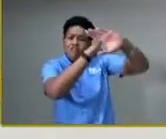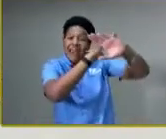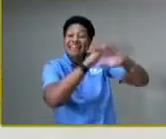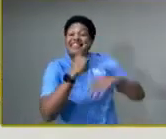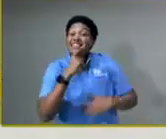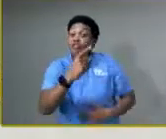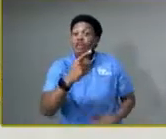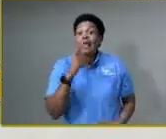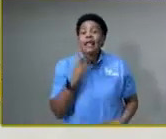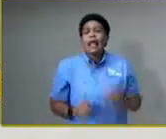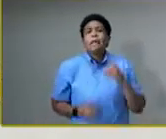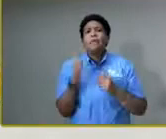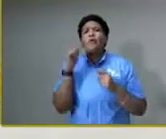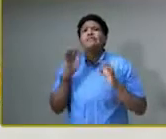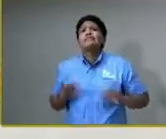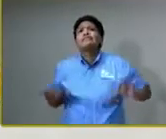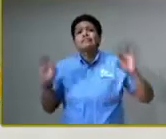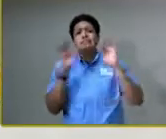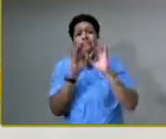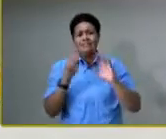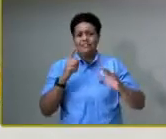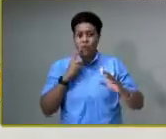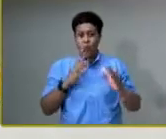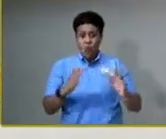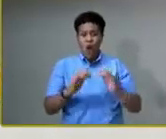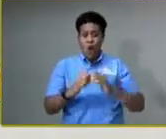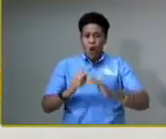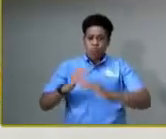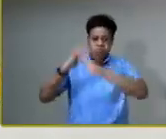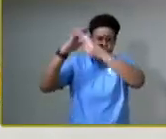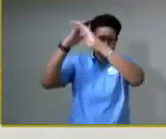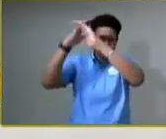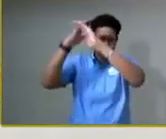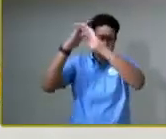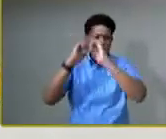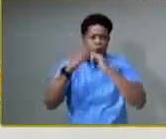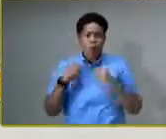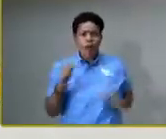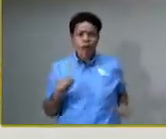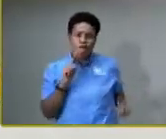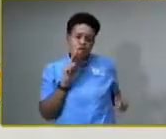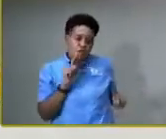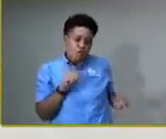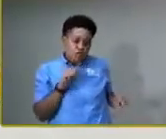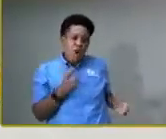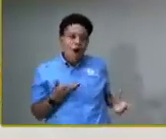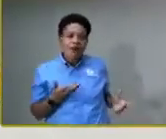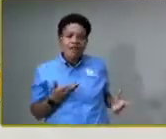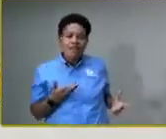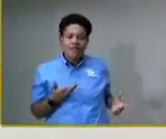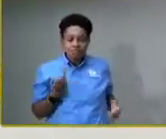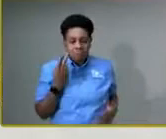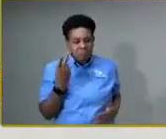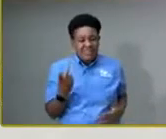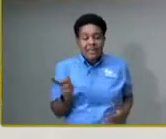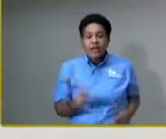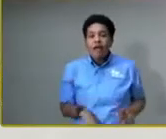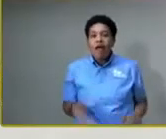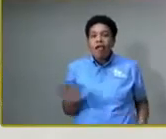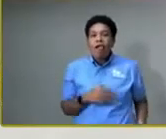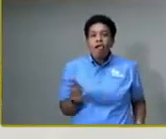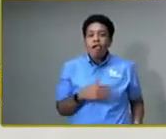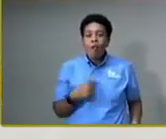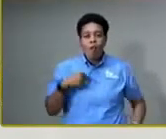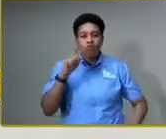the most significant line of defense, we clearly have to respond to the high demand